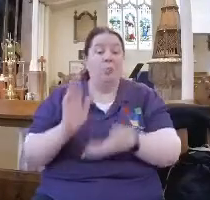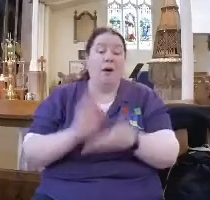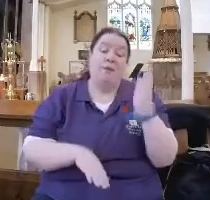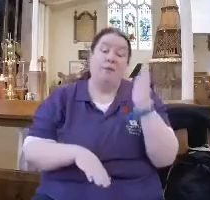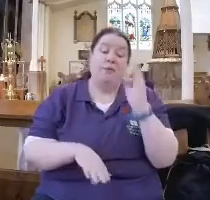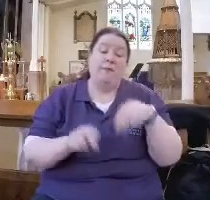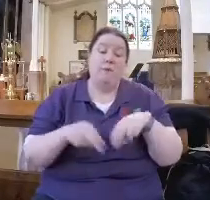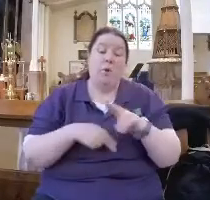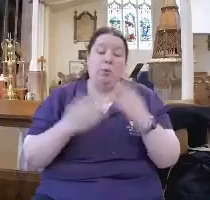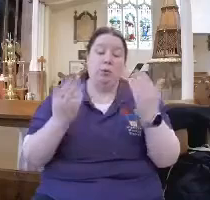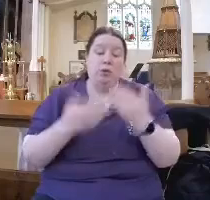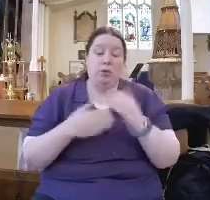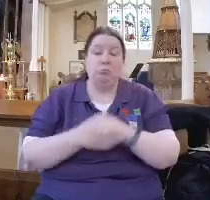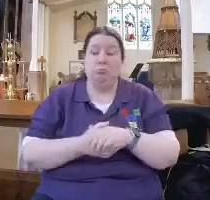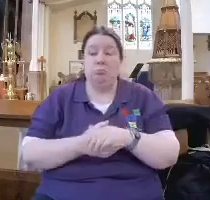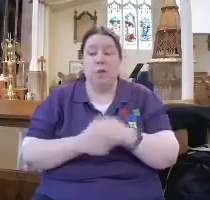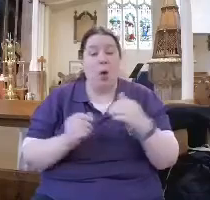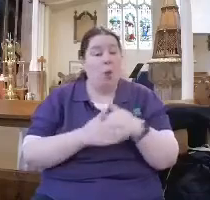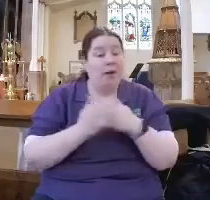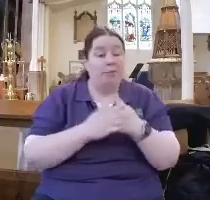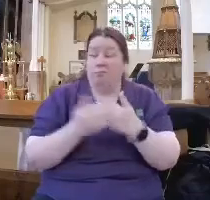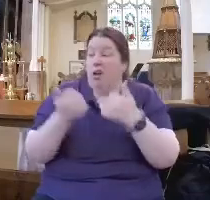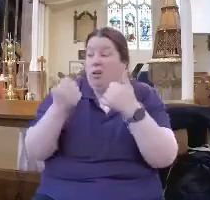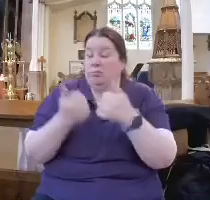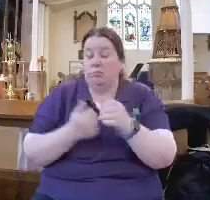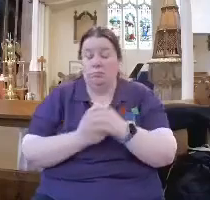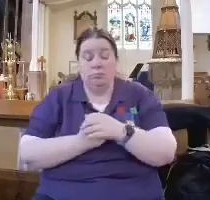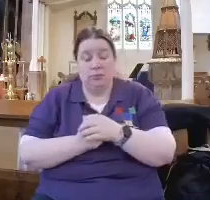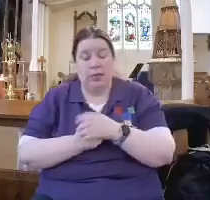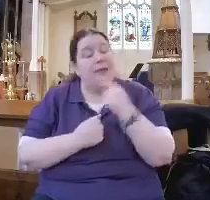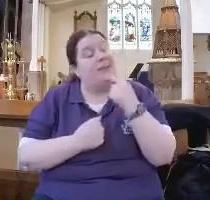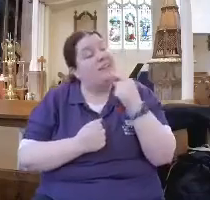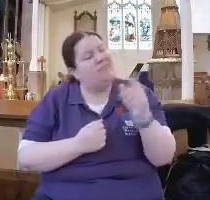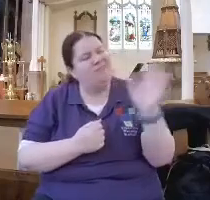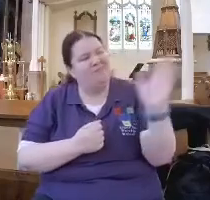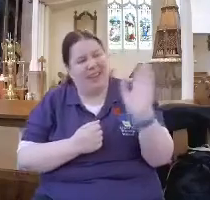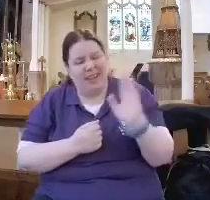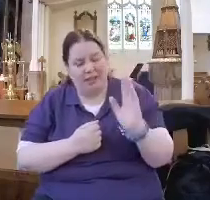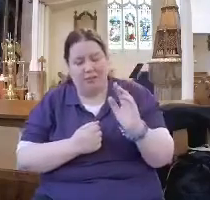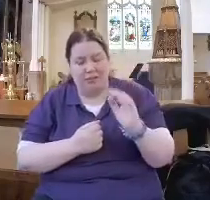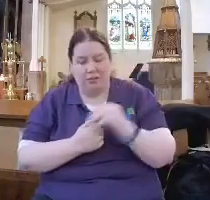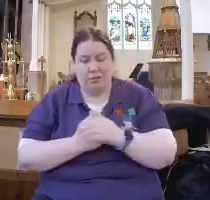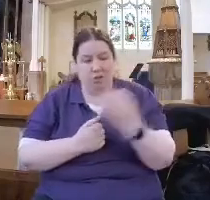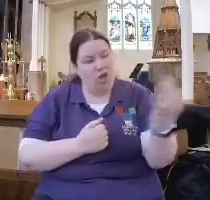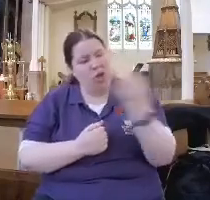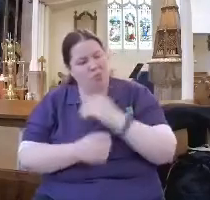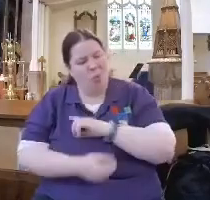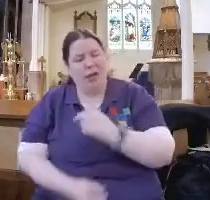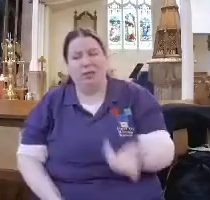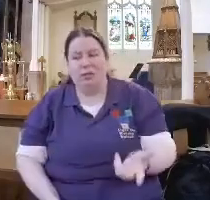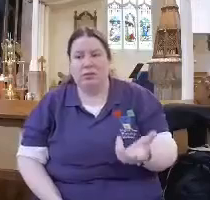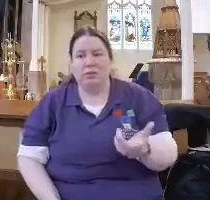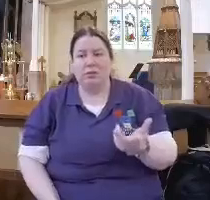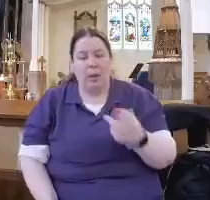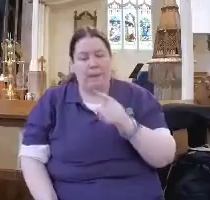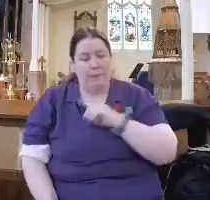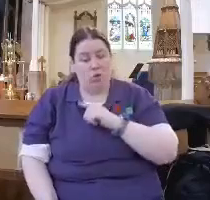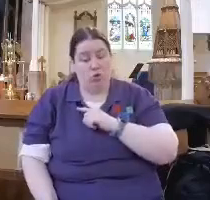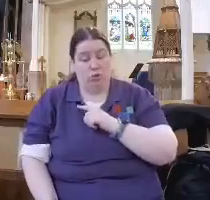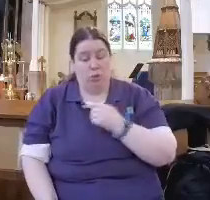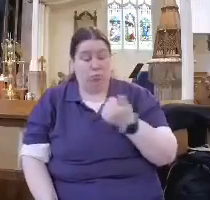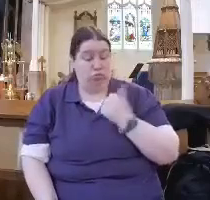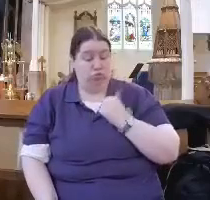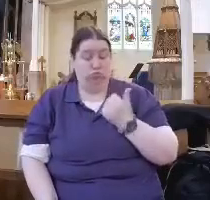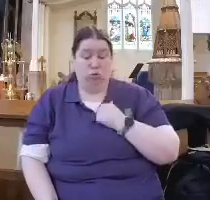my wife doesn't bat an eyelid. If I said, I'm not going to football tonight, she'd ask why. Because the presumption